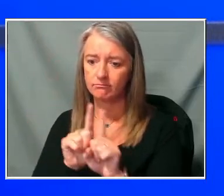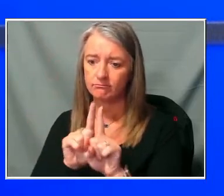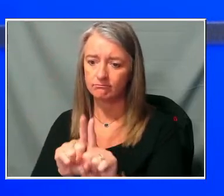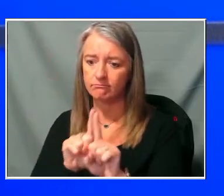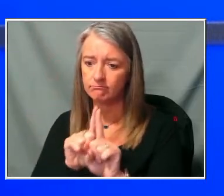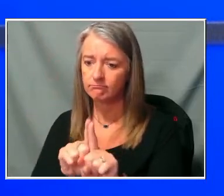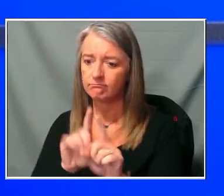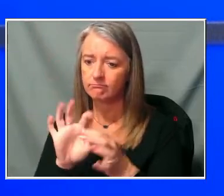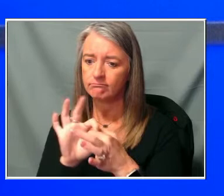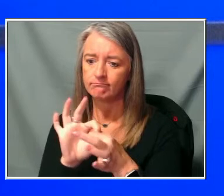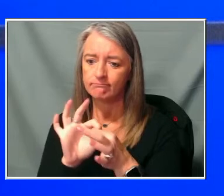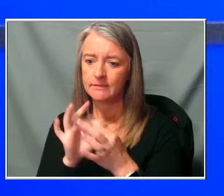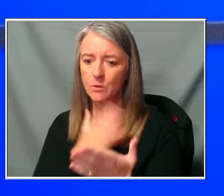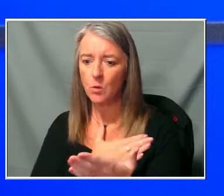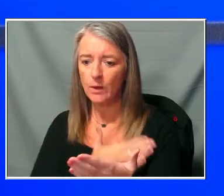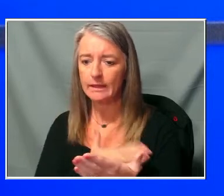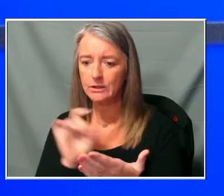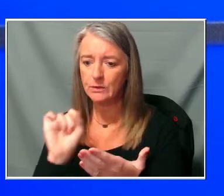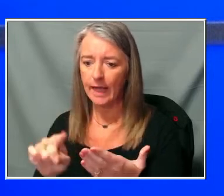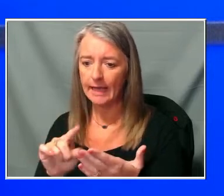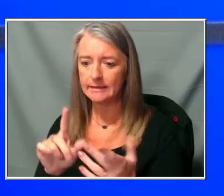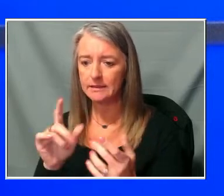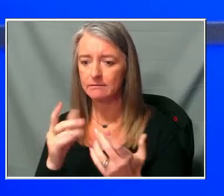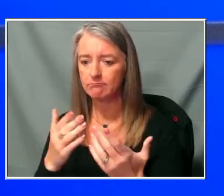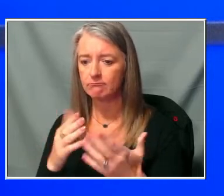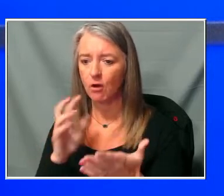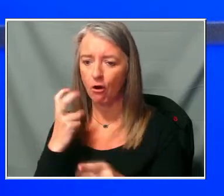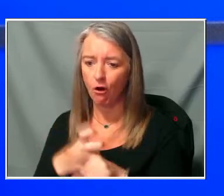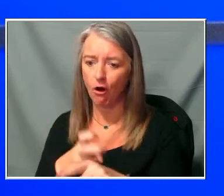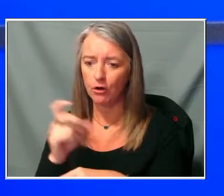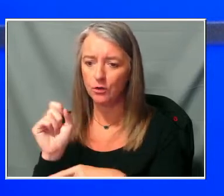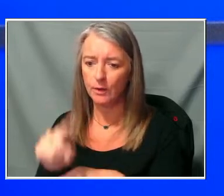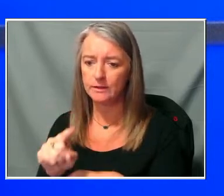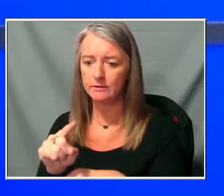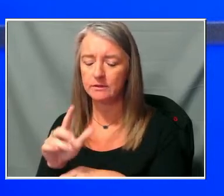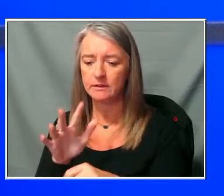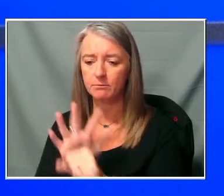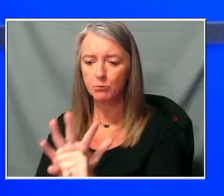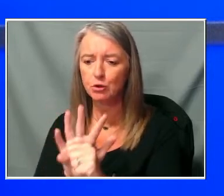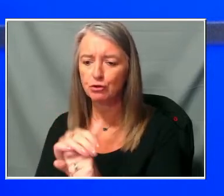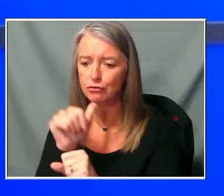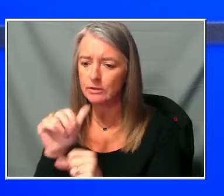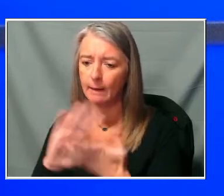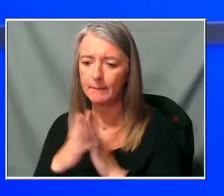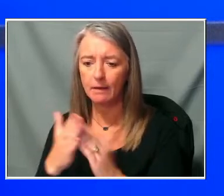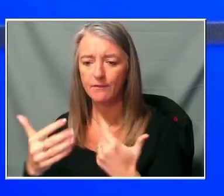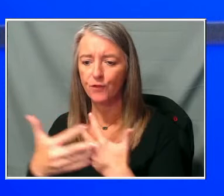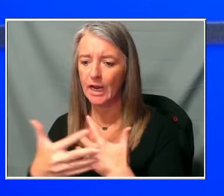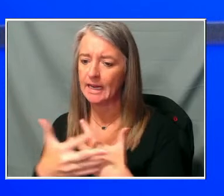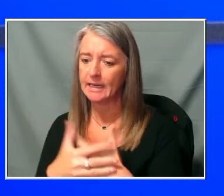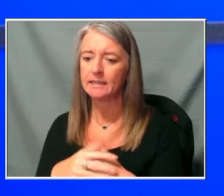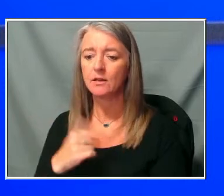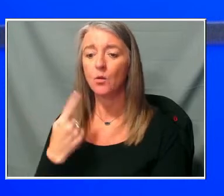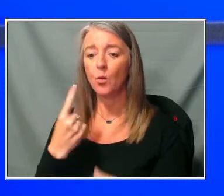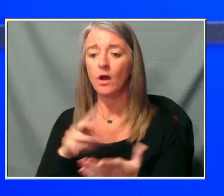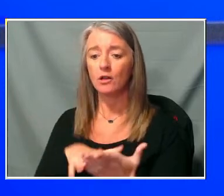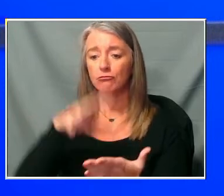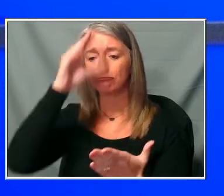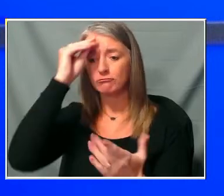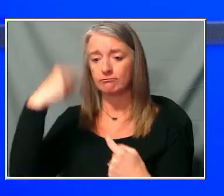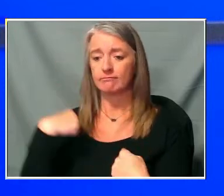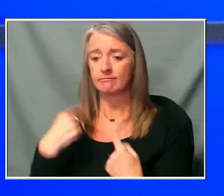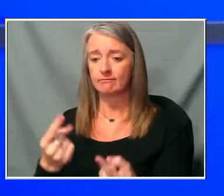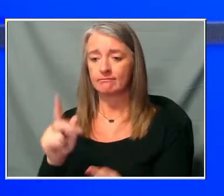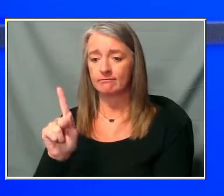to ask the questions. You've got to be willing to push and not be afraid. I think the one thing that I learned since I've been at